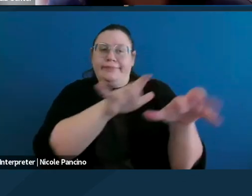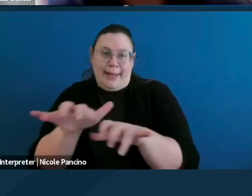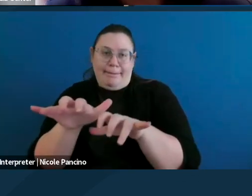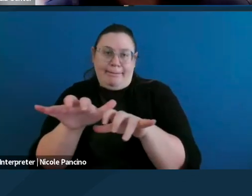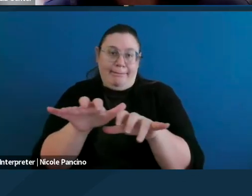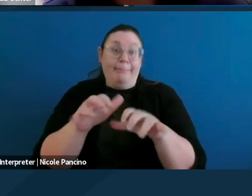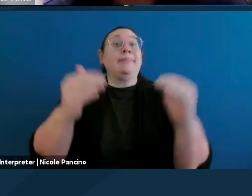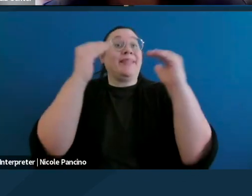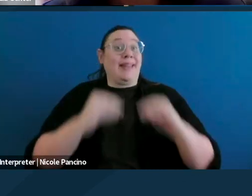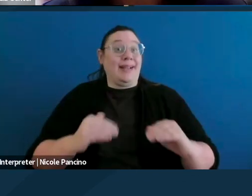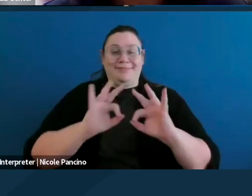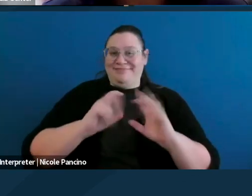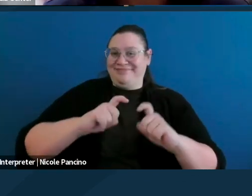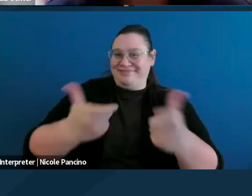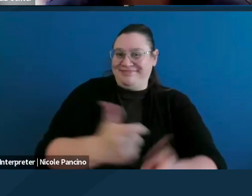Next slide.